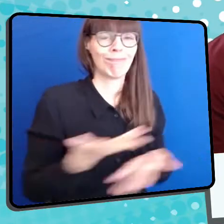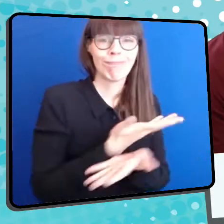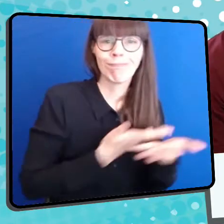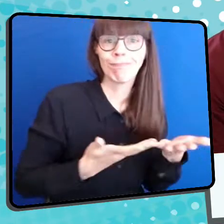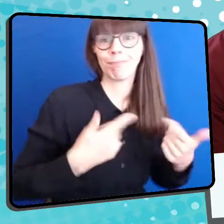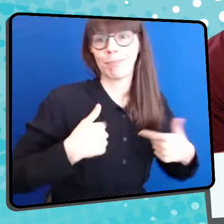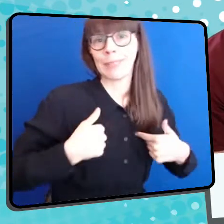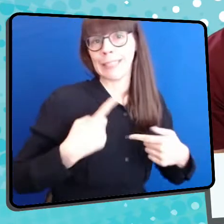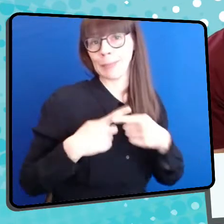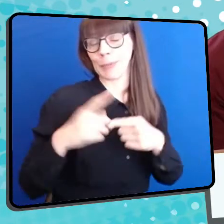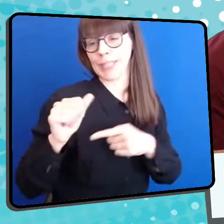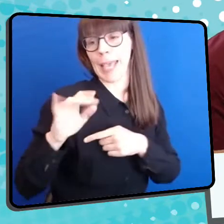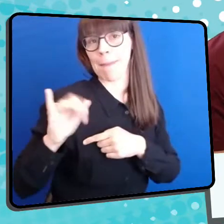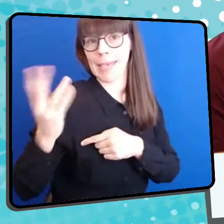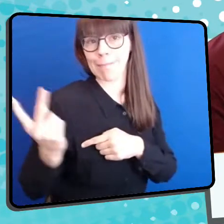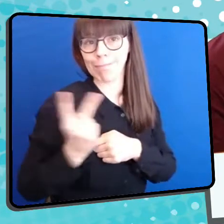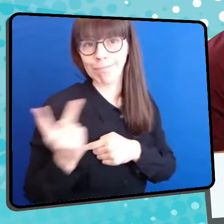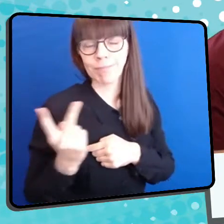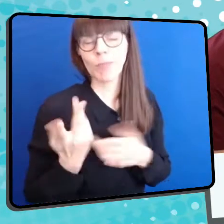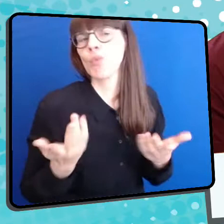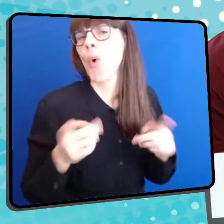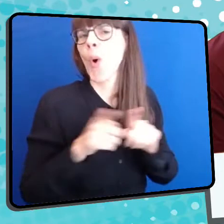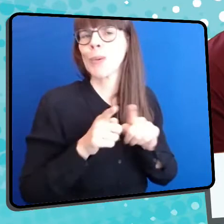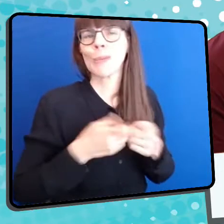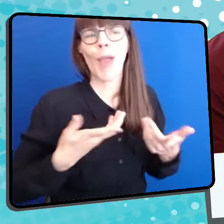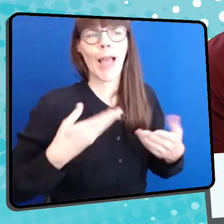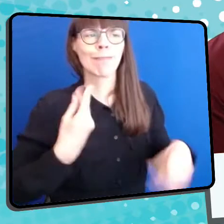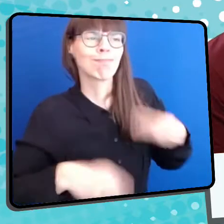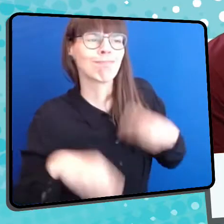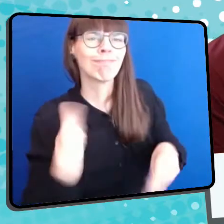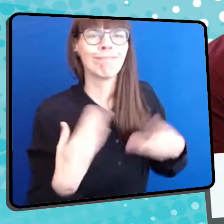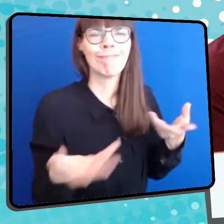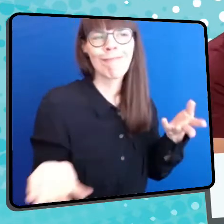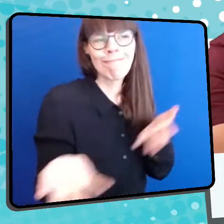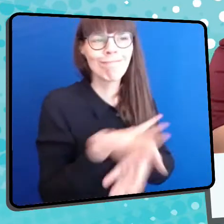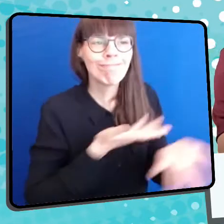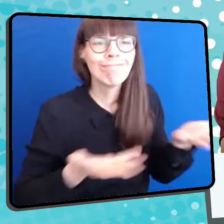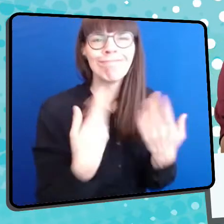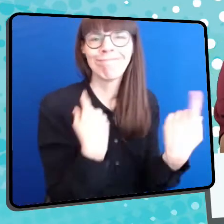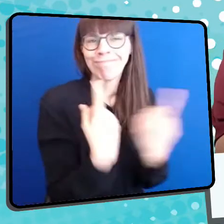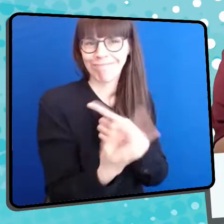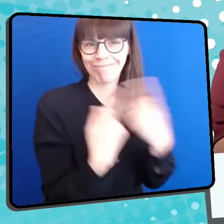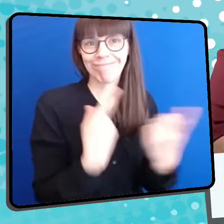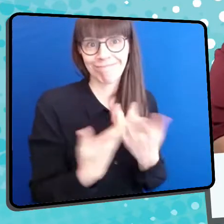and just have a casual chat about the show today.